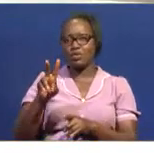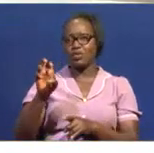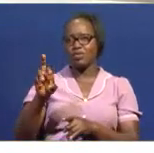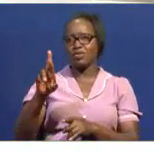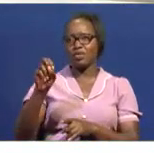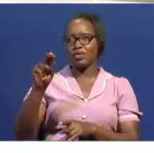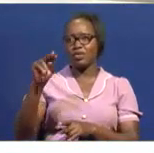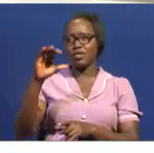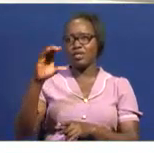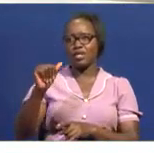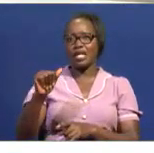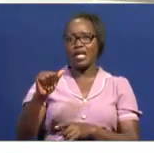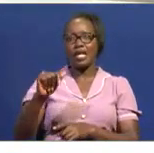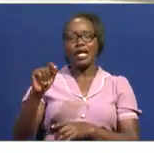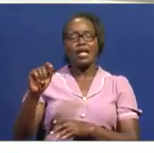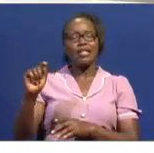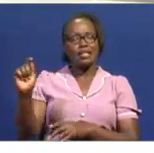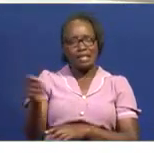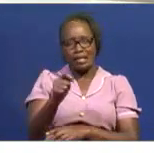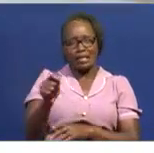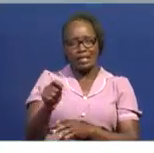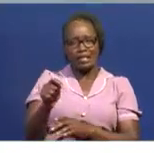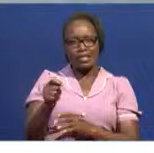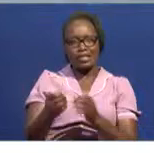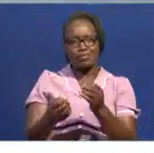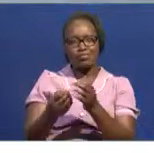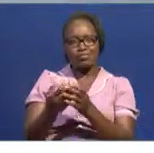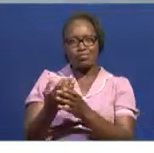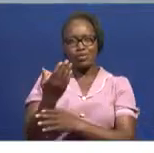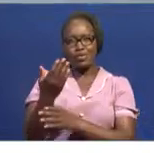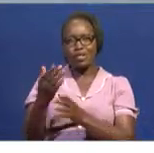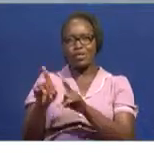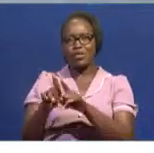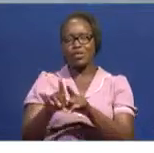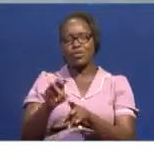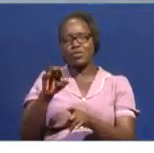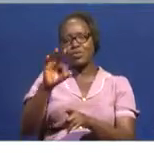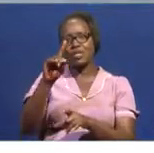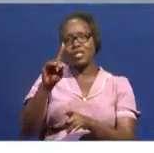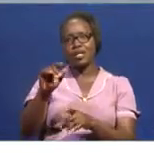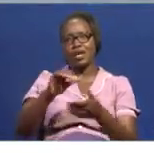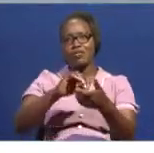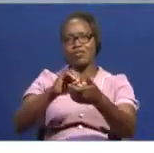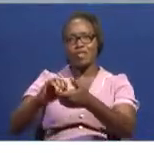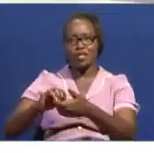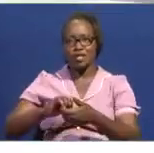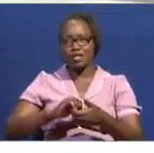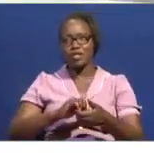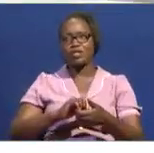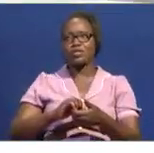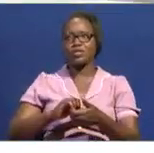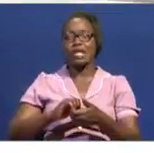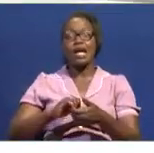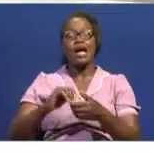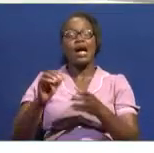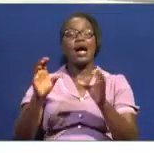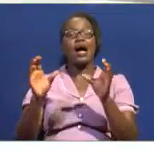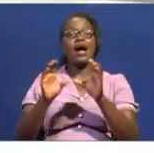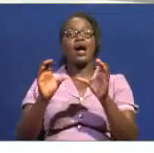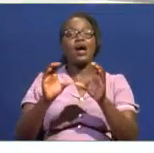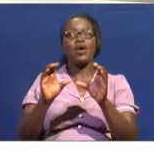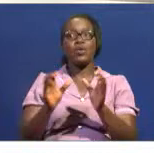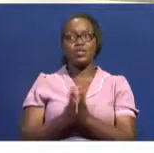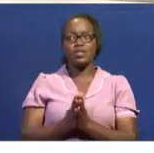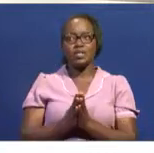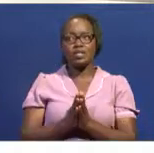Osogo, does a lot of tennis development, also with the federation and also down at the grassroots level. And let me start with